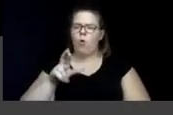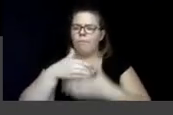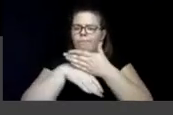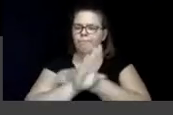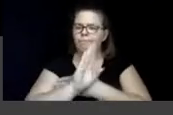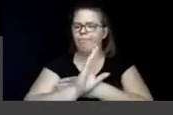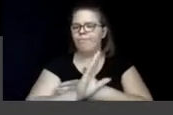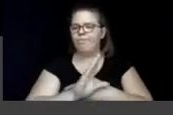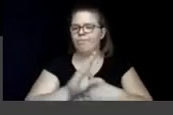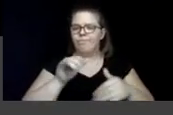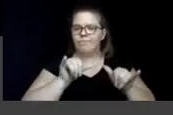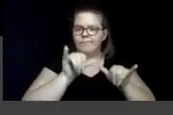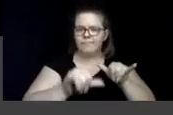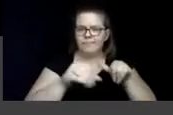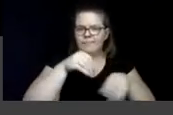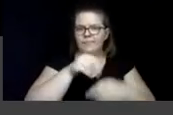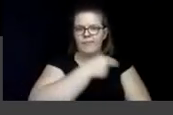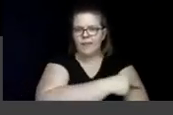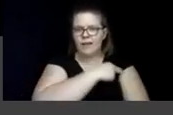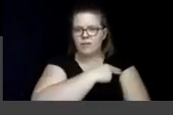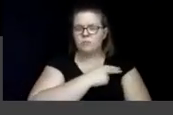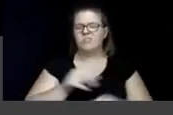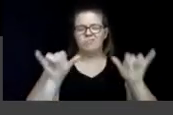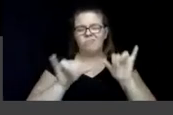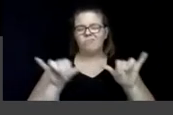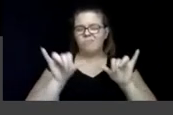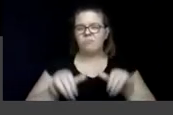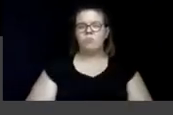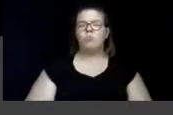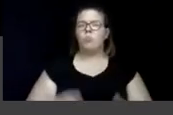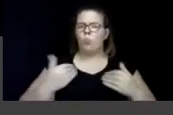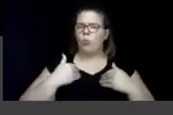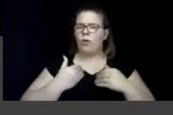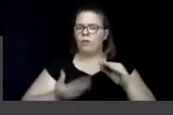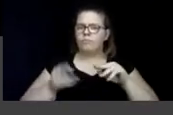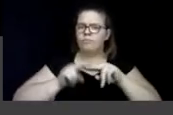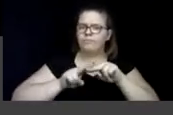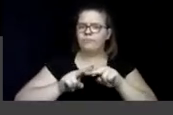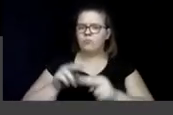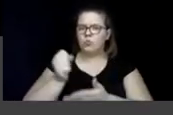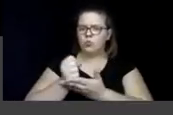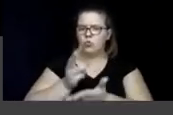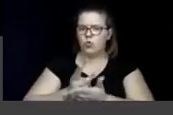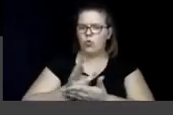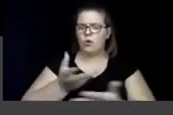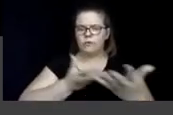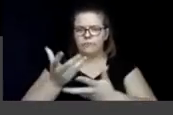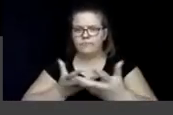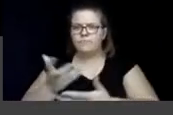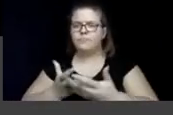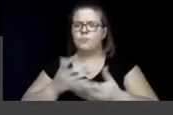day. There was increased social work interaction there with the increased triage to reduce hospital